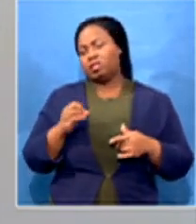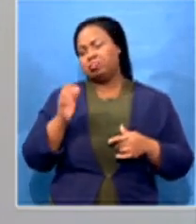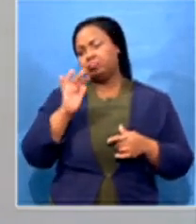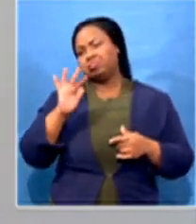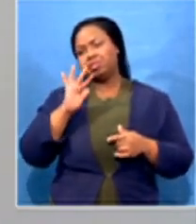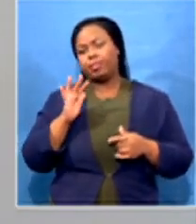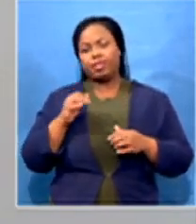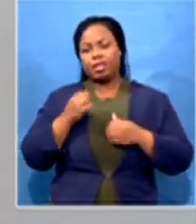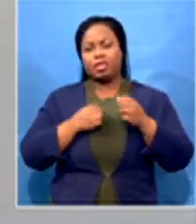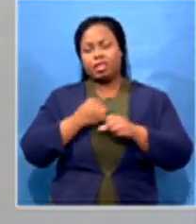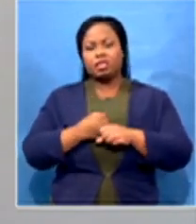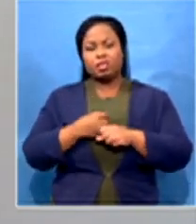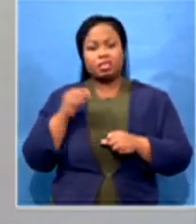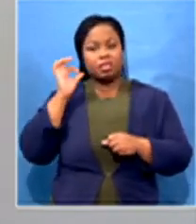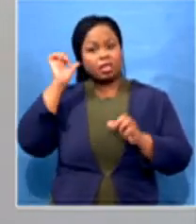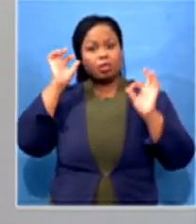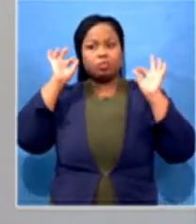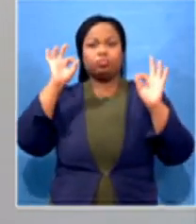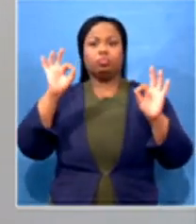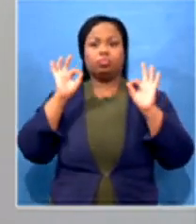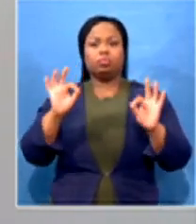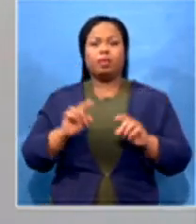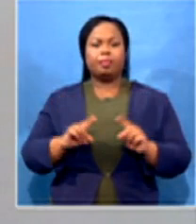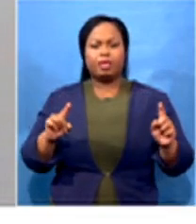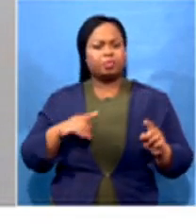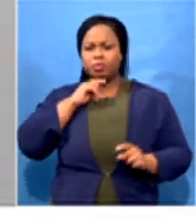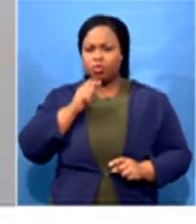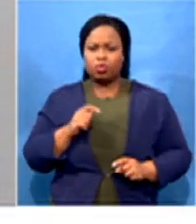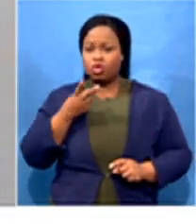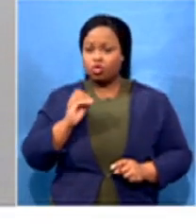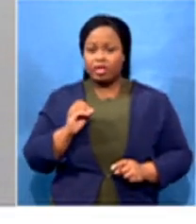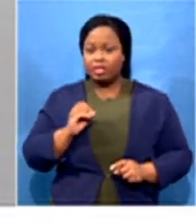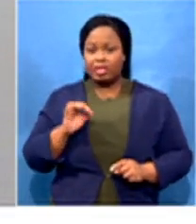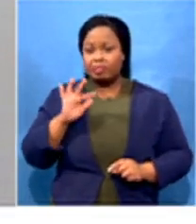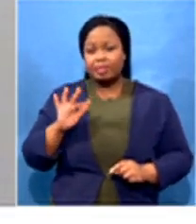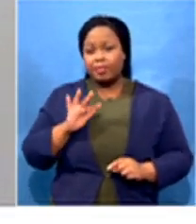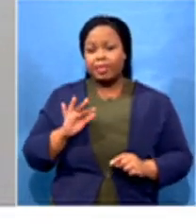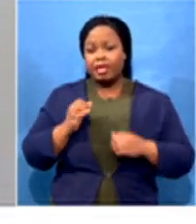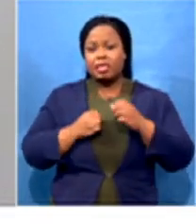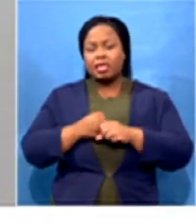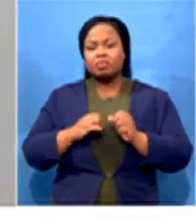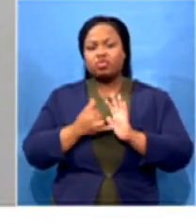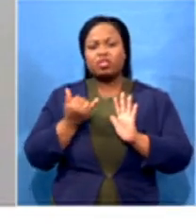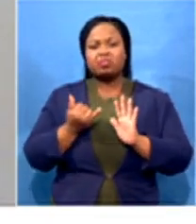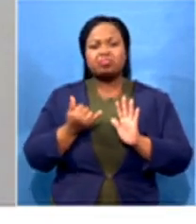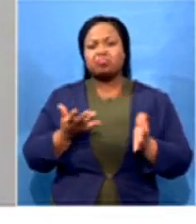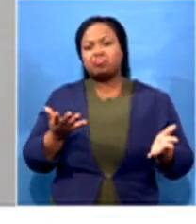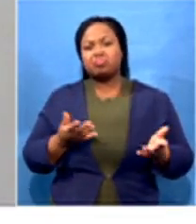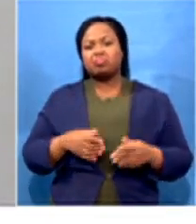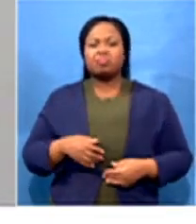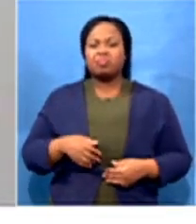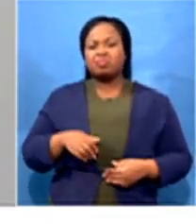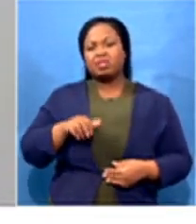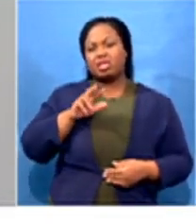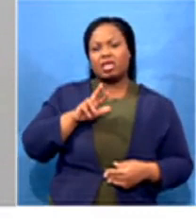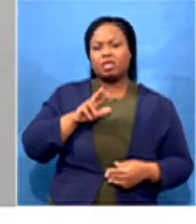It sounds spectacular. But actually, in those 20-something years, there were only kind of 8 or 9